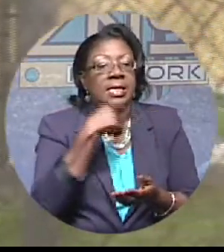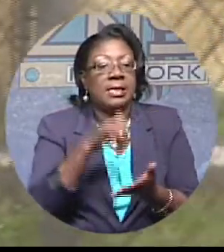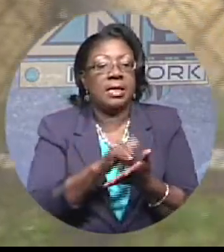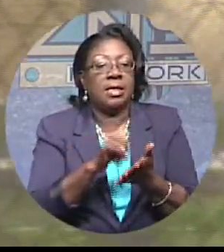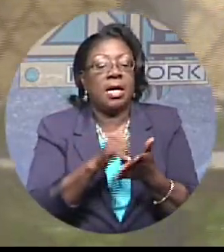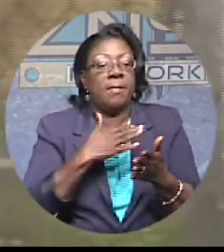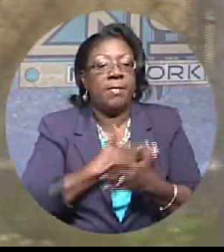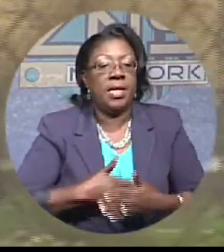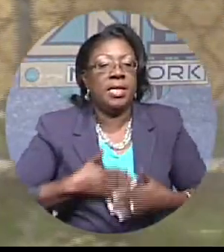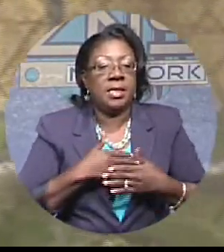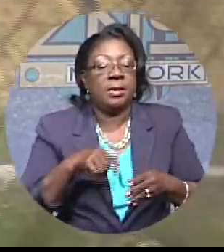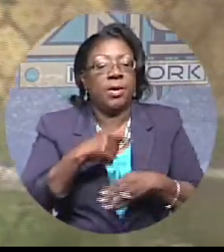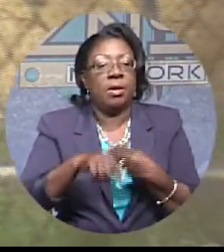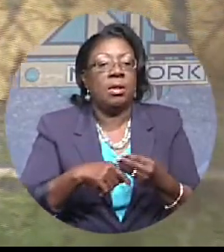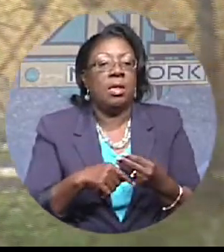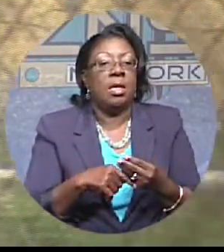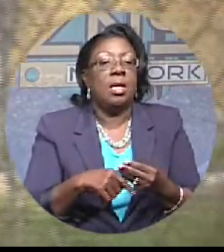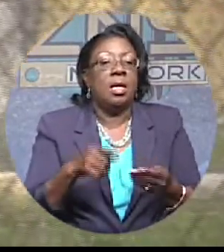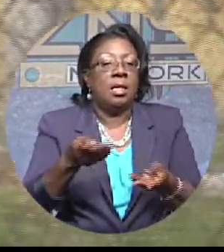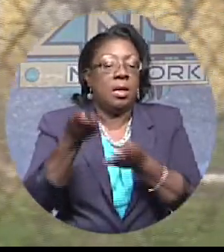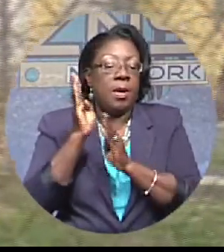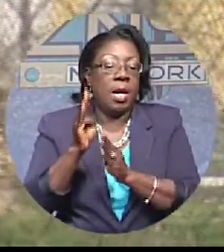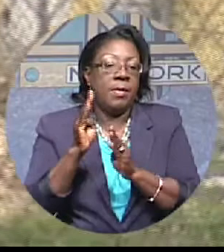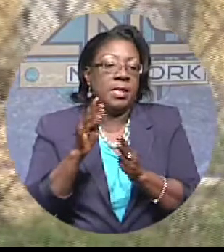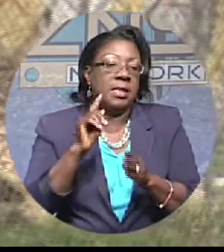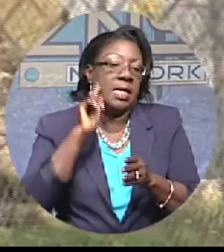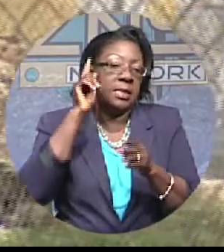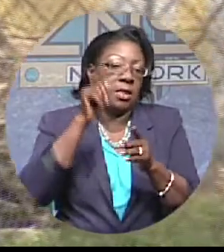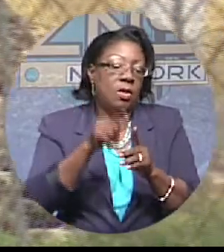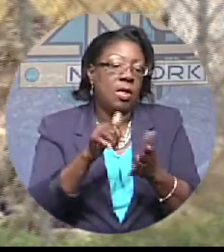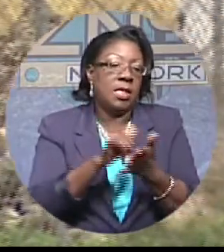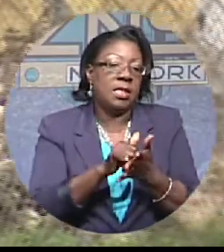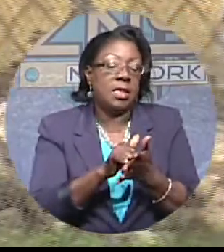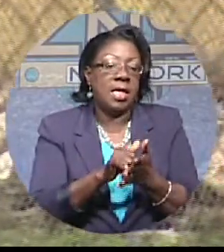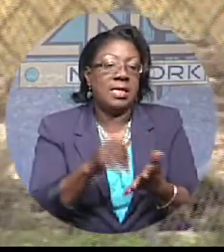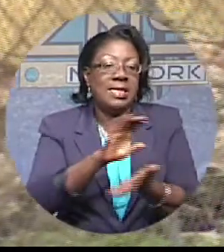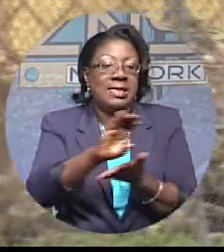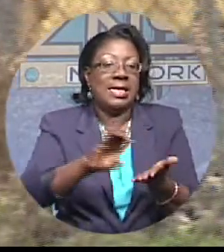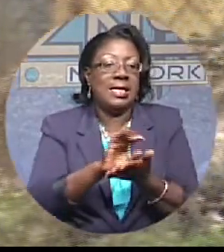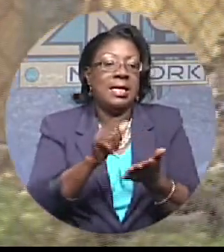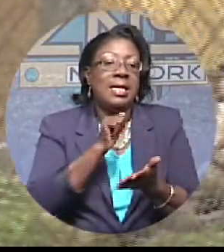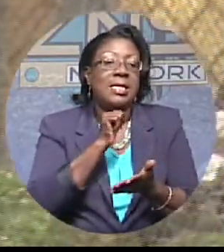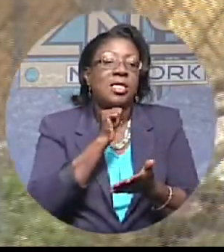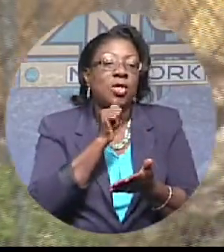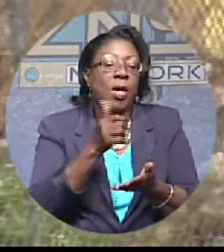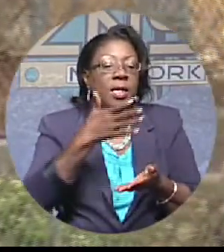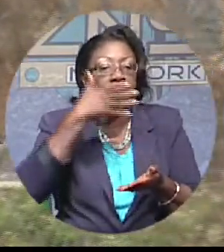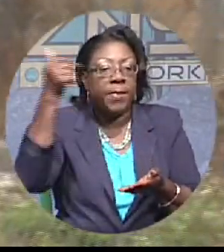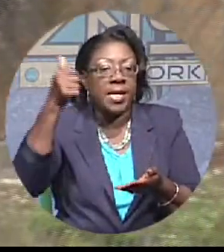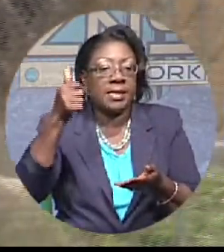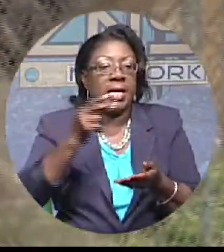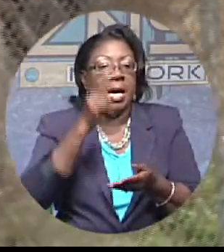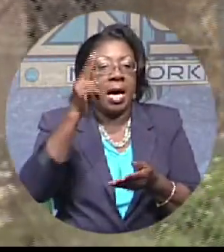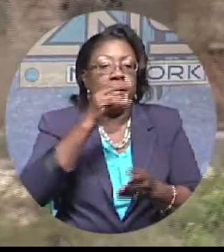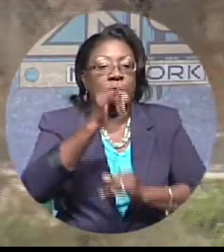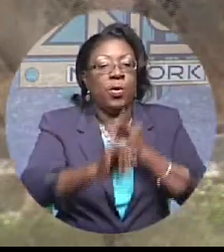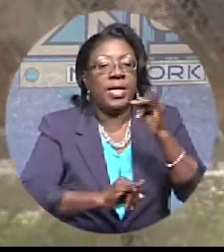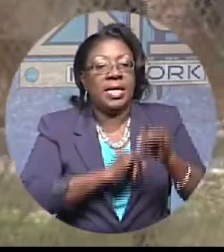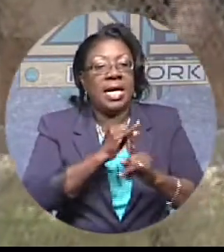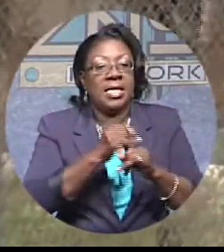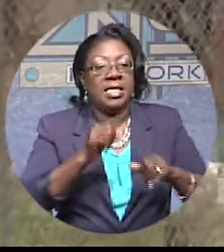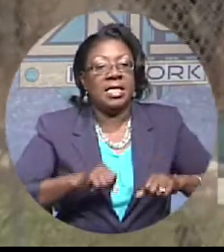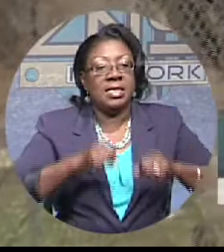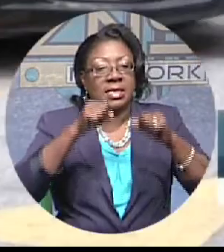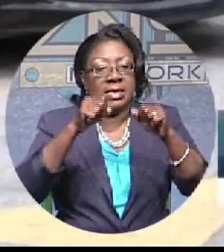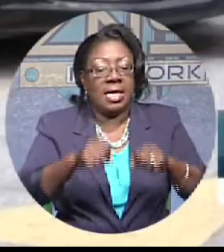fact that the Bahamas has acknowledged that the center is not up to international standards, but it